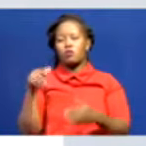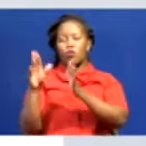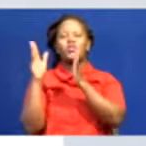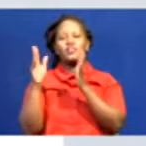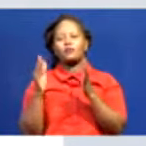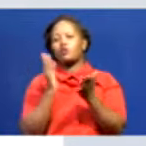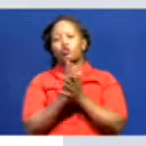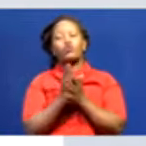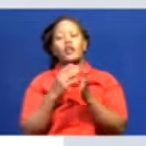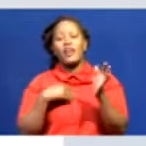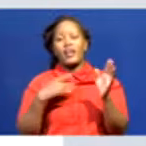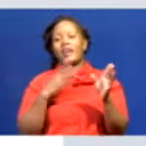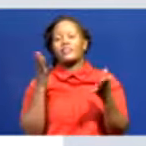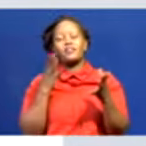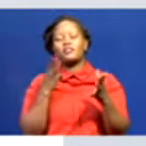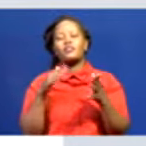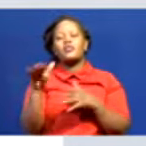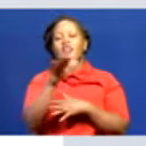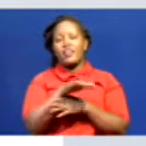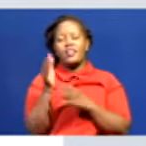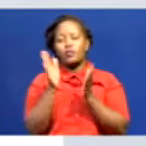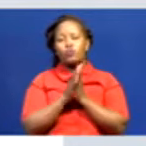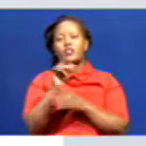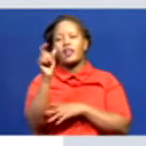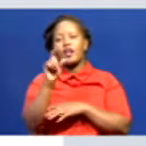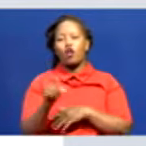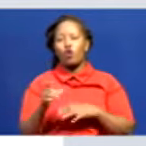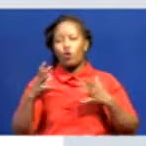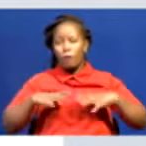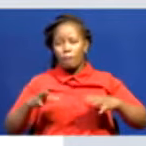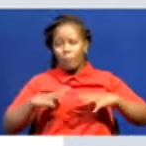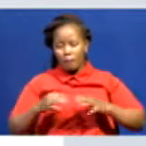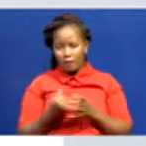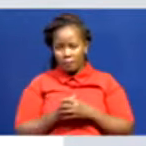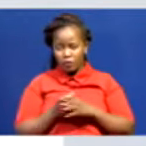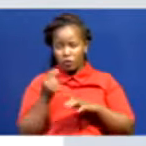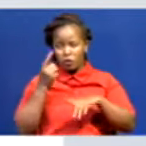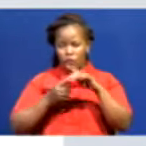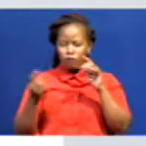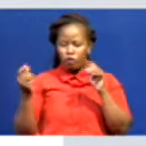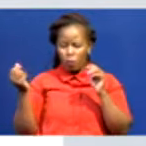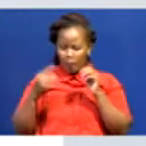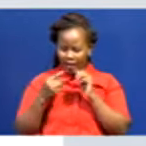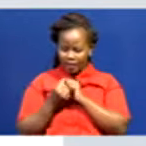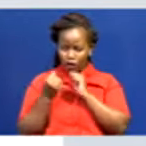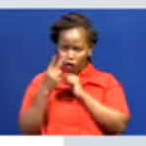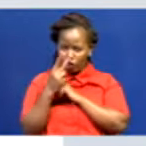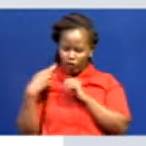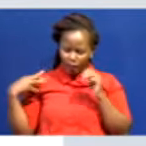the locals, in terms of resettlement. So, since November to date,